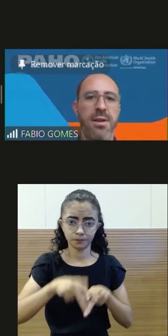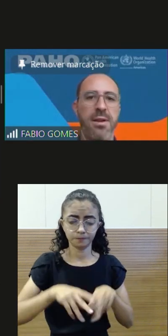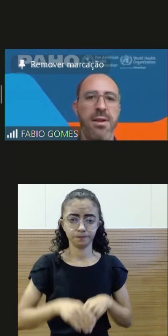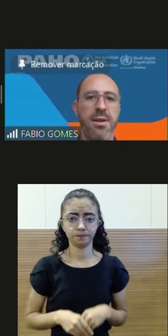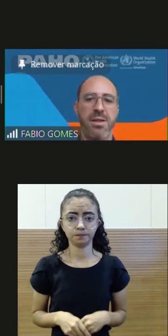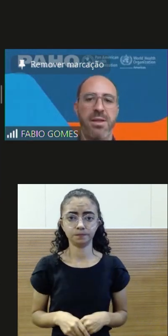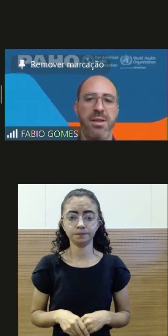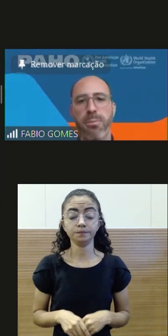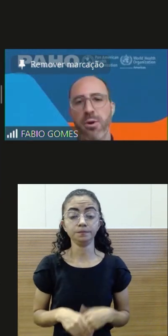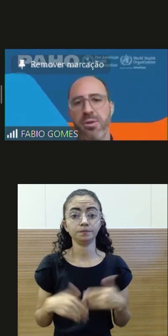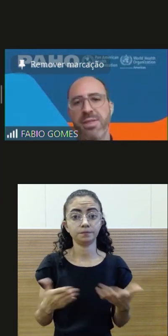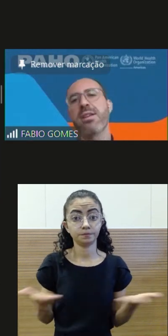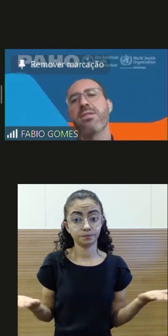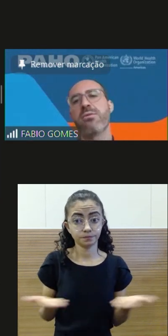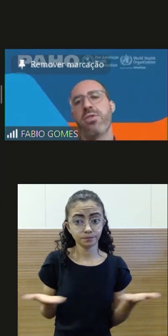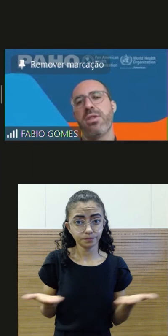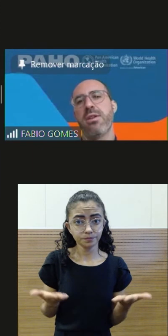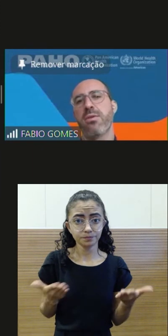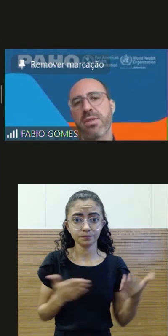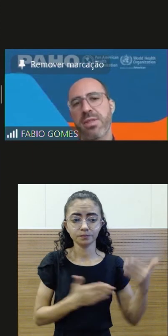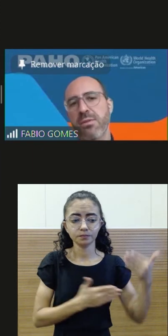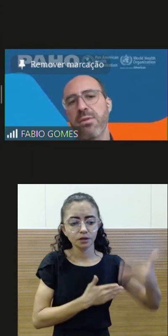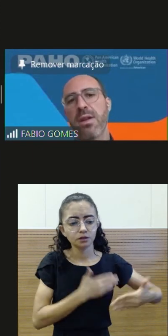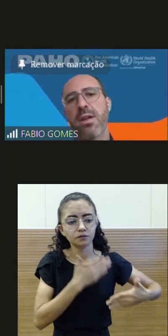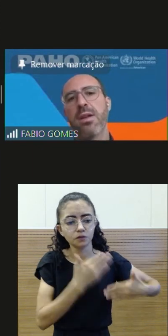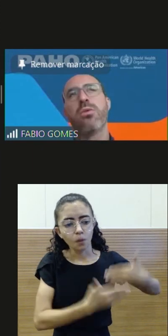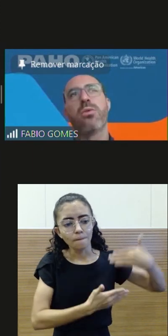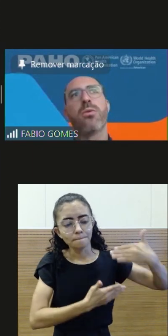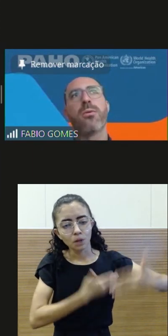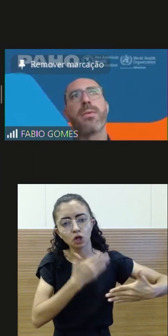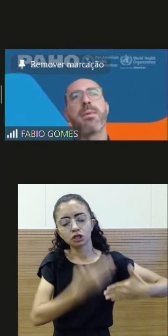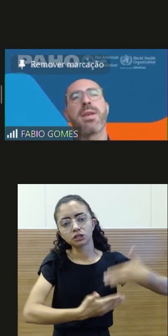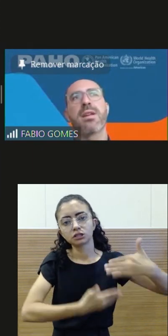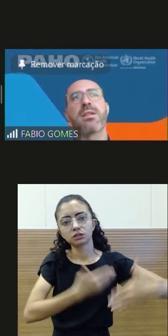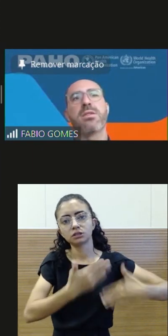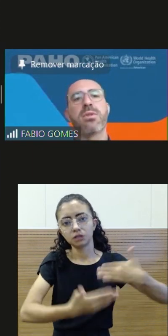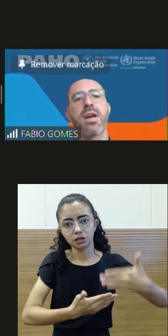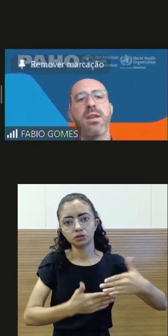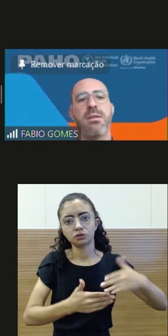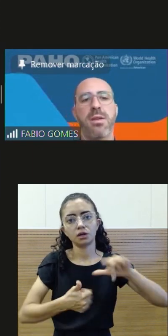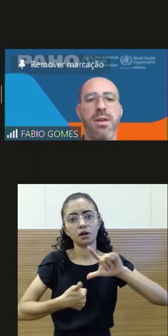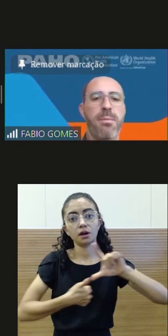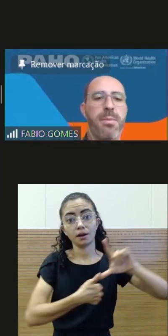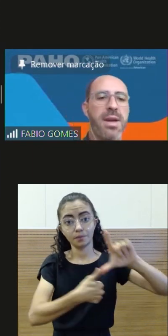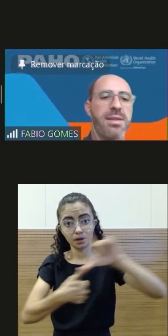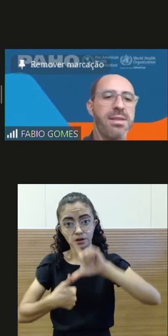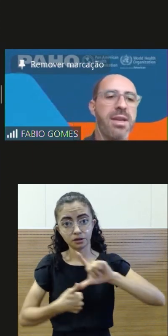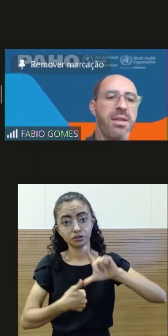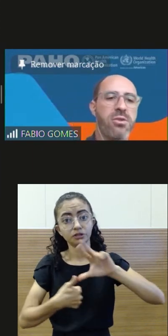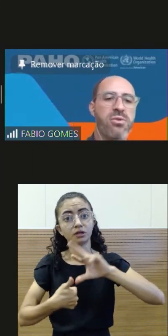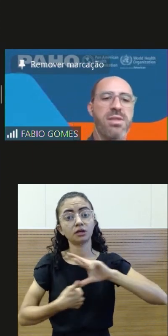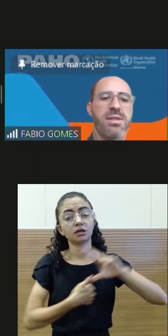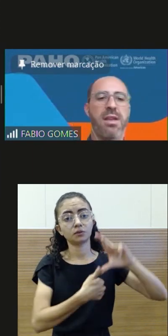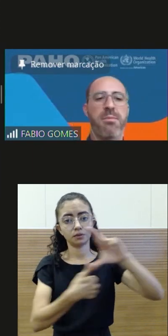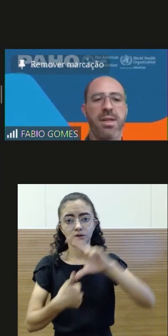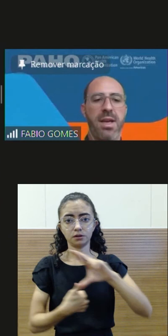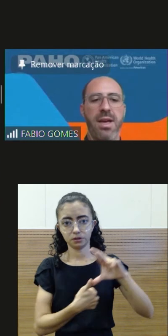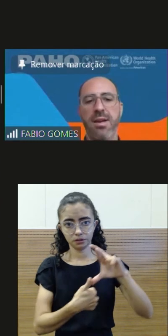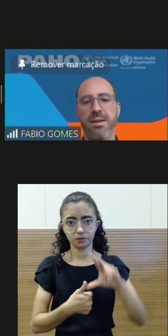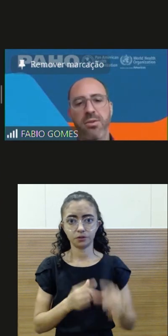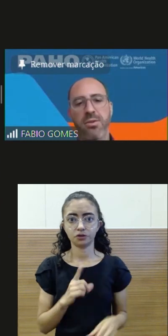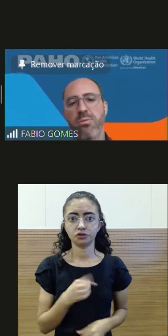our population. We've gone through an evolution process in Latin America